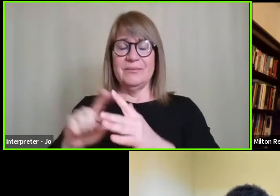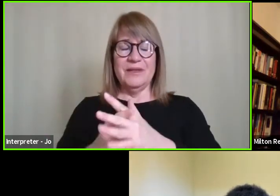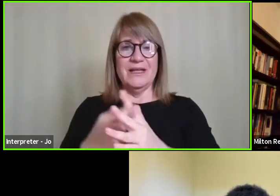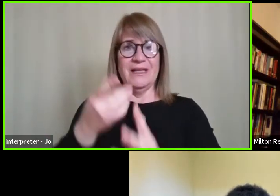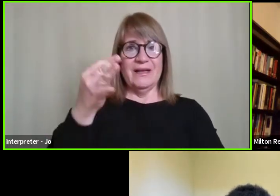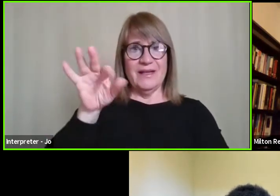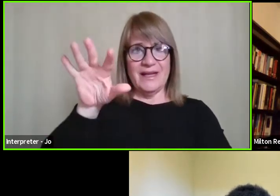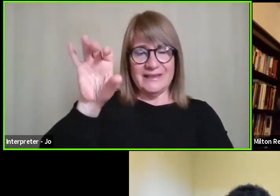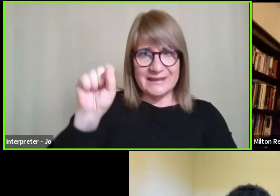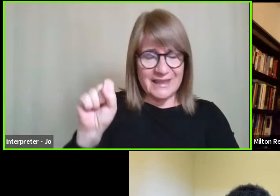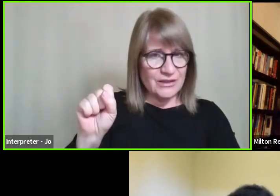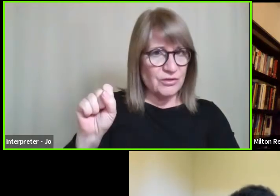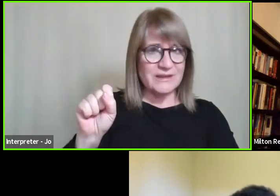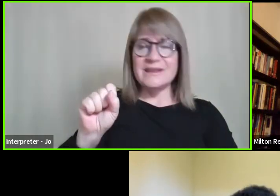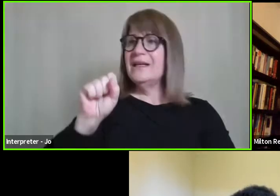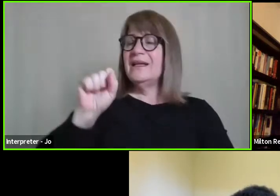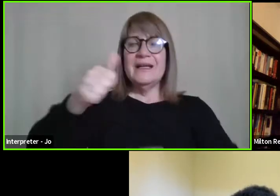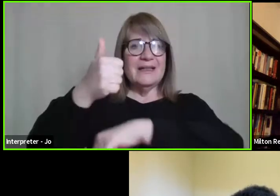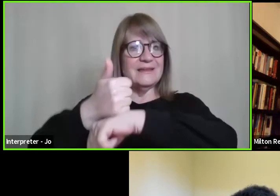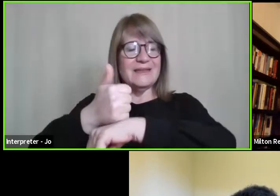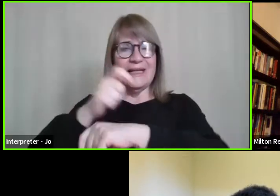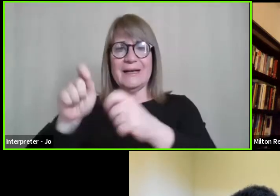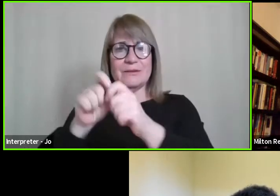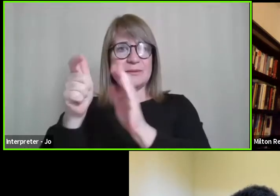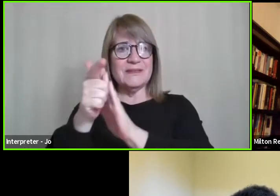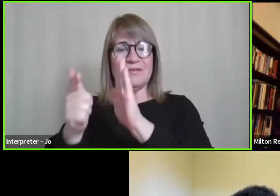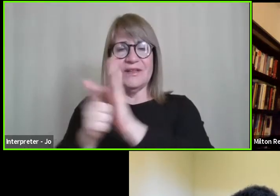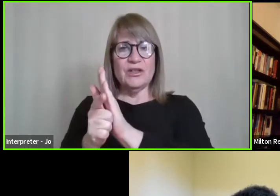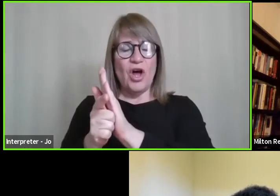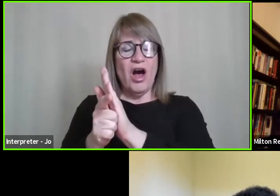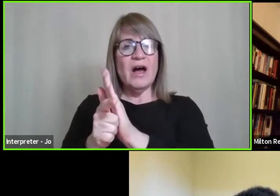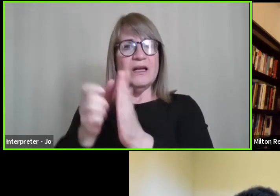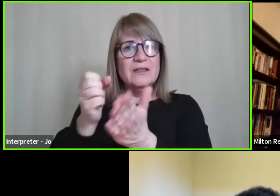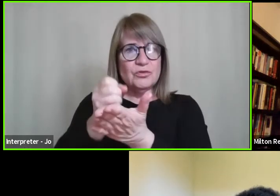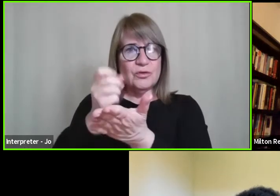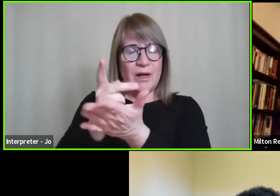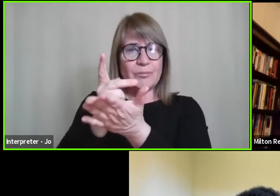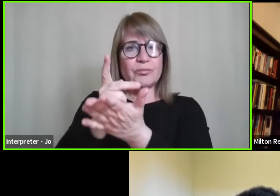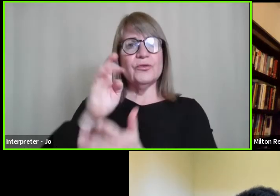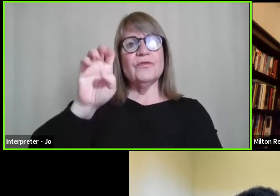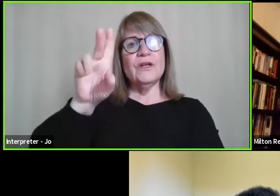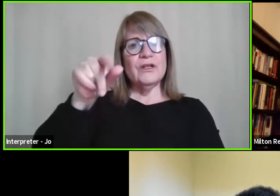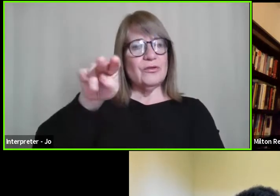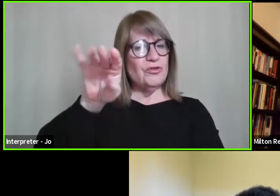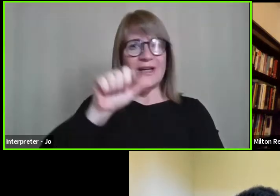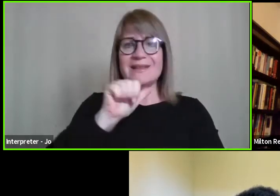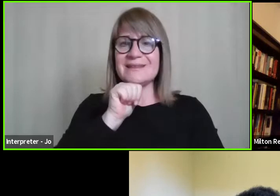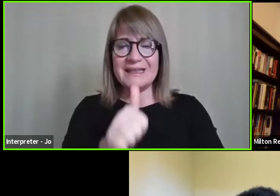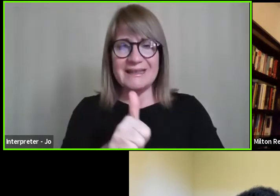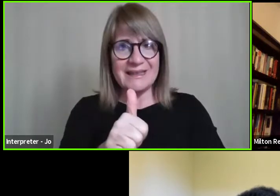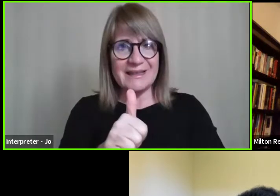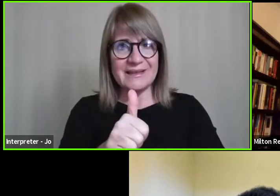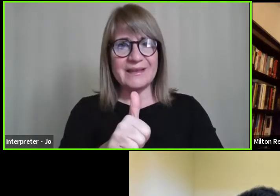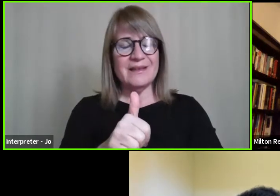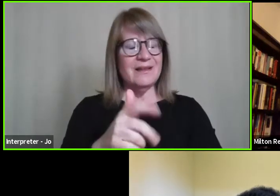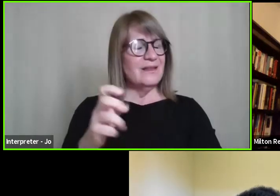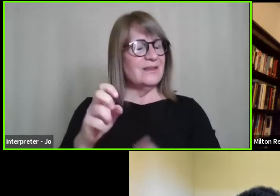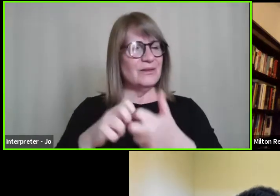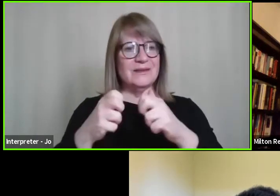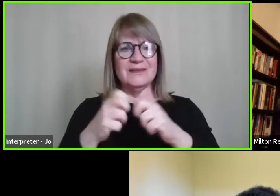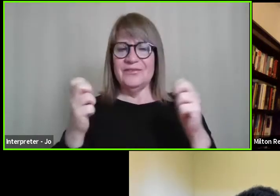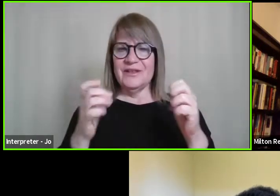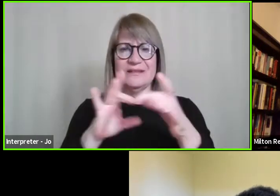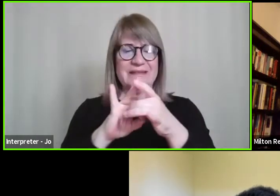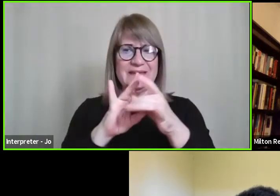codify certain eugenic ideologies but we can't really uh this we can't it's i should say it's difficult to disconnect the rise of